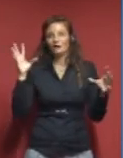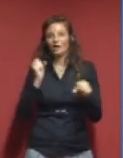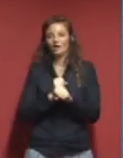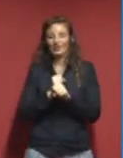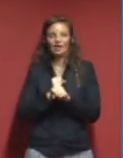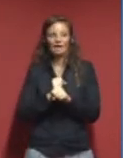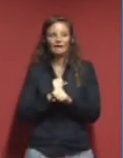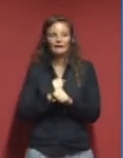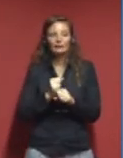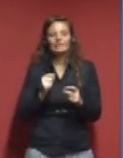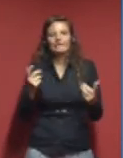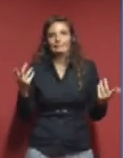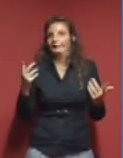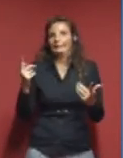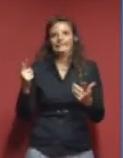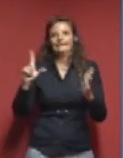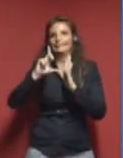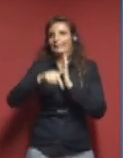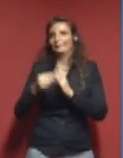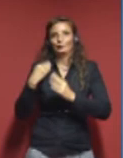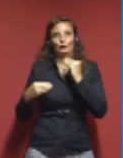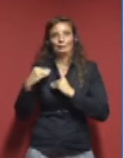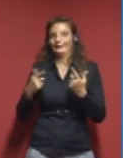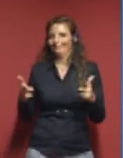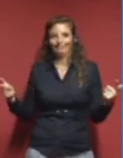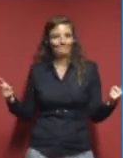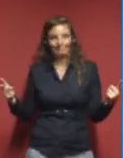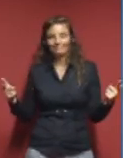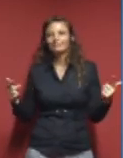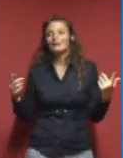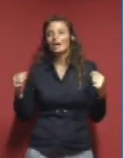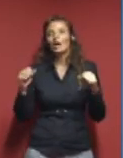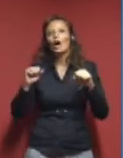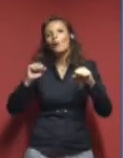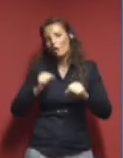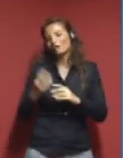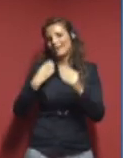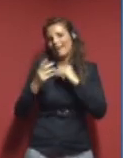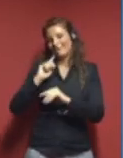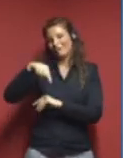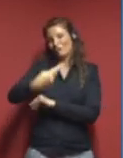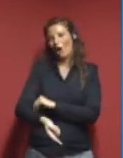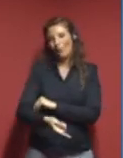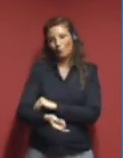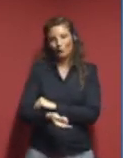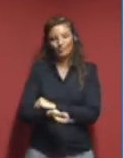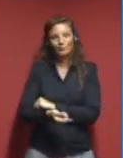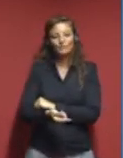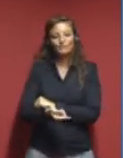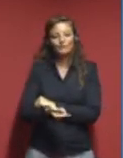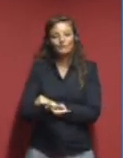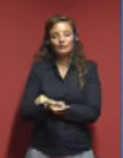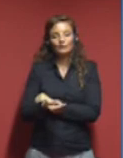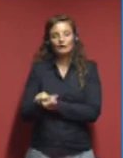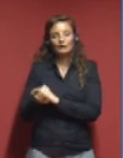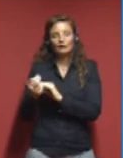questions, but you can hit me up afterwards or write me an email. Thanks to our supporters, our early adopters